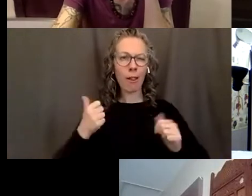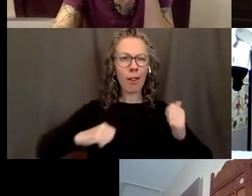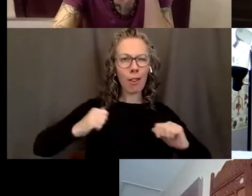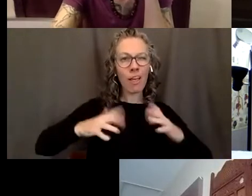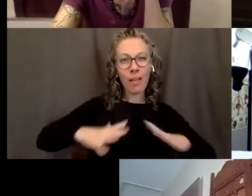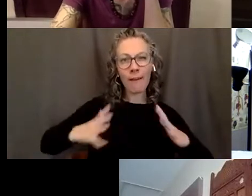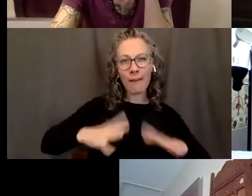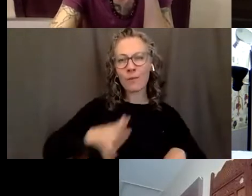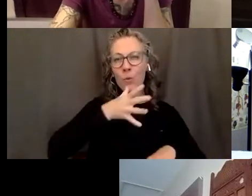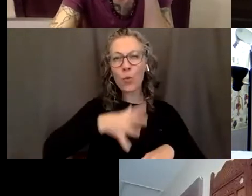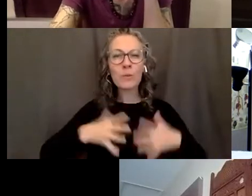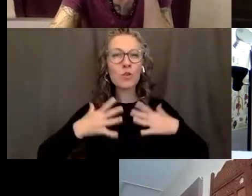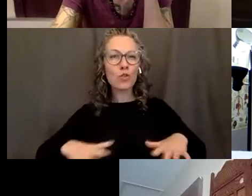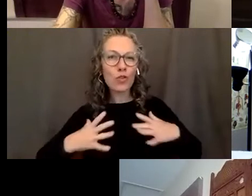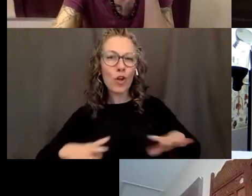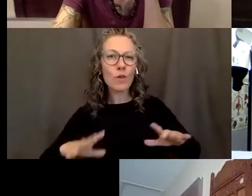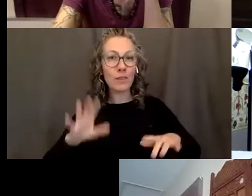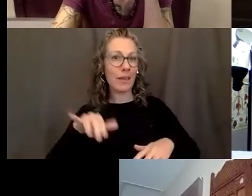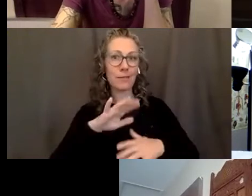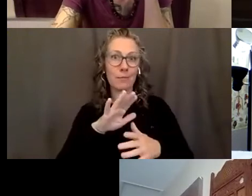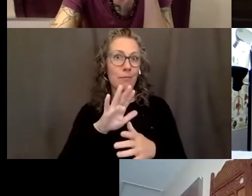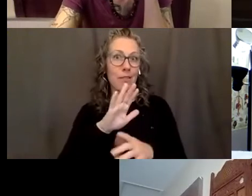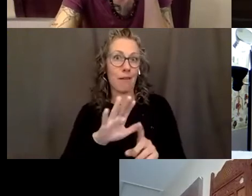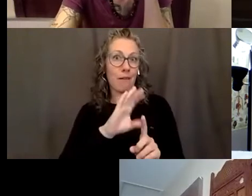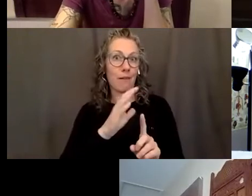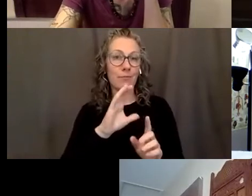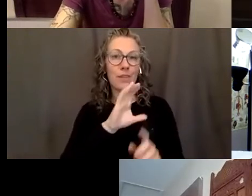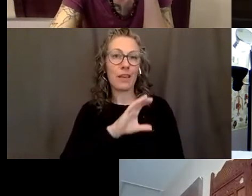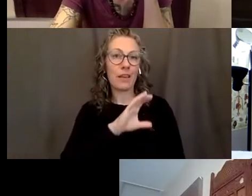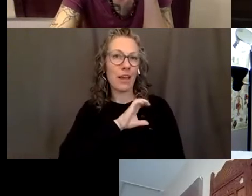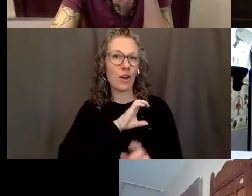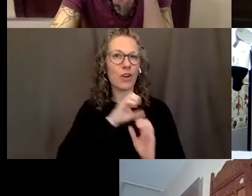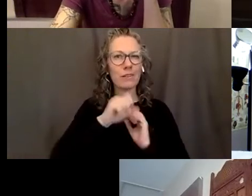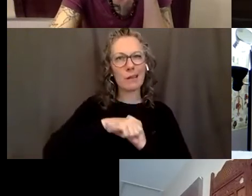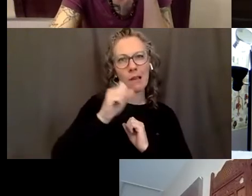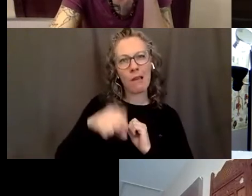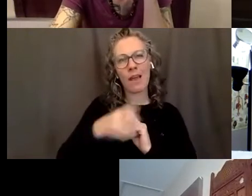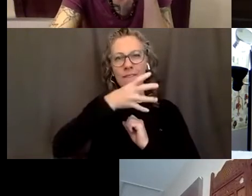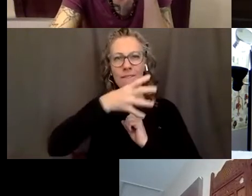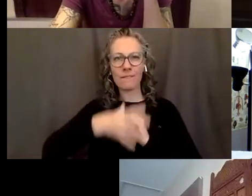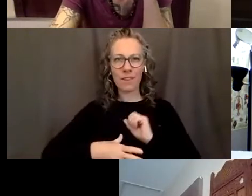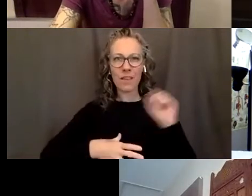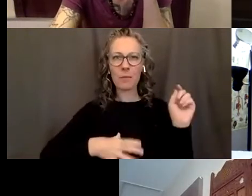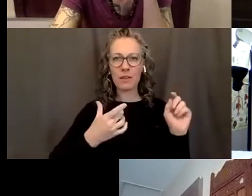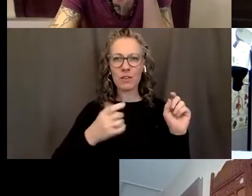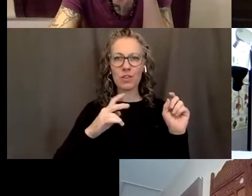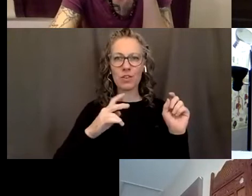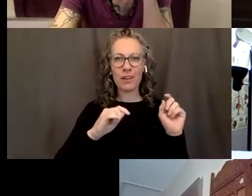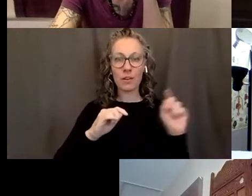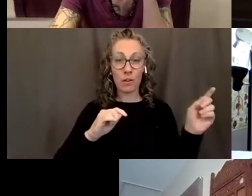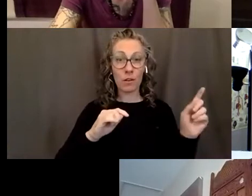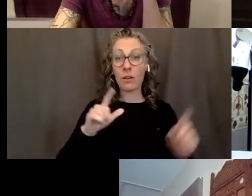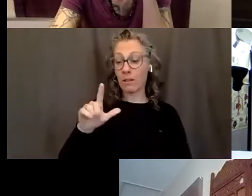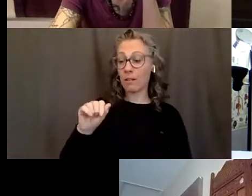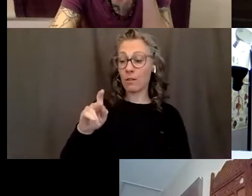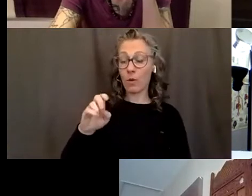women's clothing, and then this exaggerated performance of the female gender. I want to say too, I think it was complex and